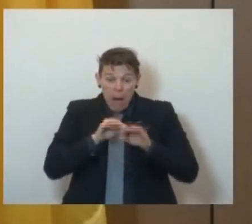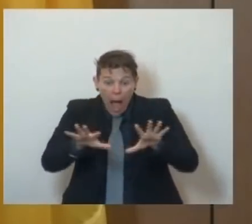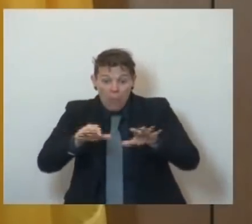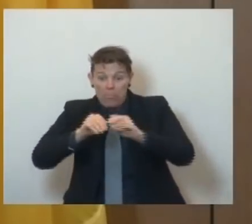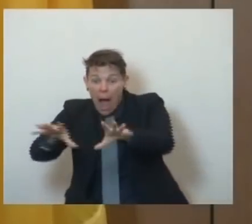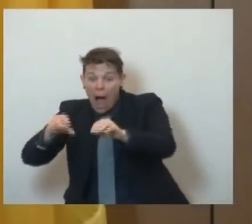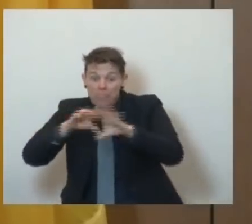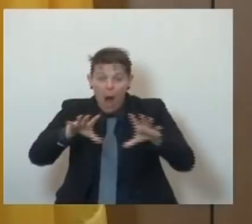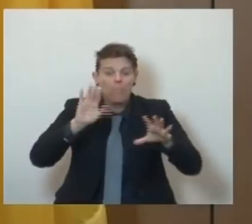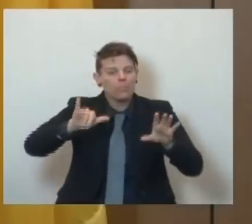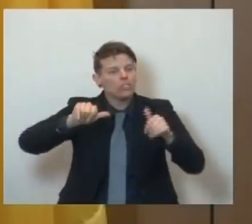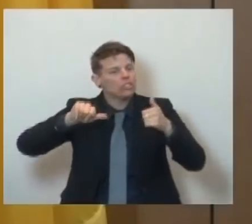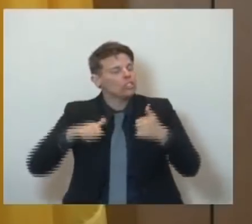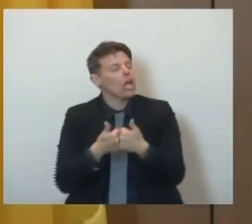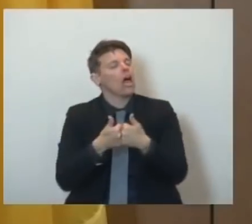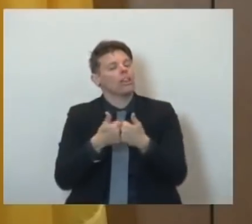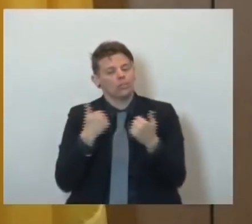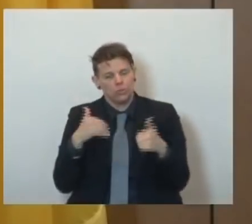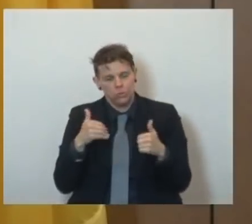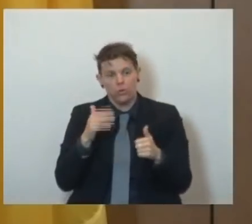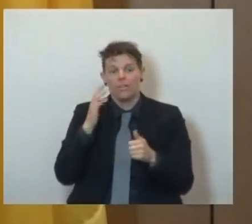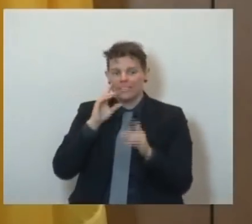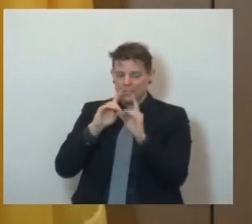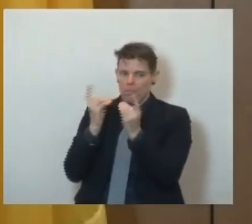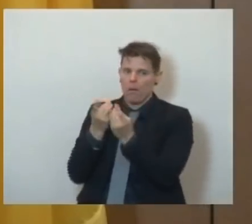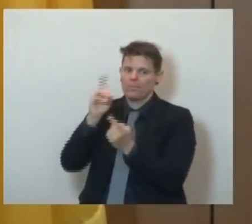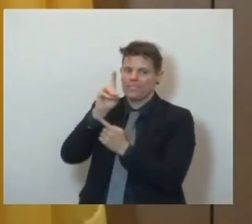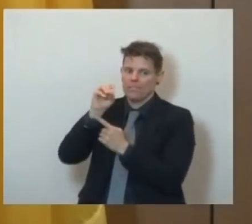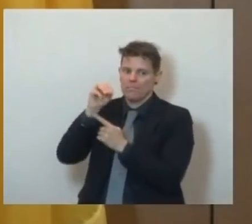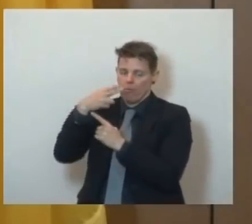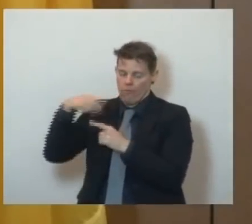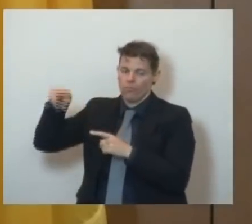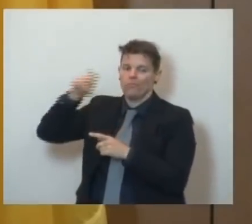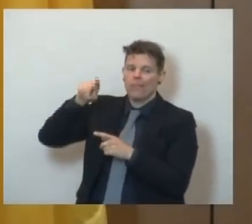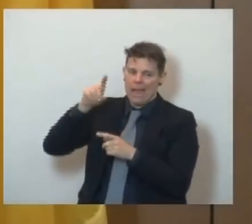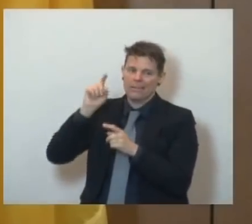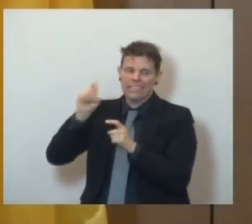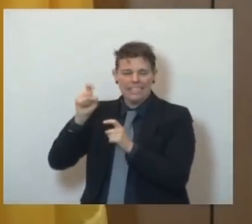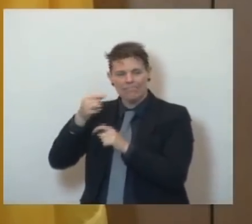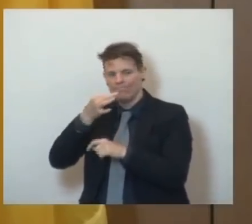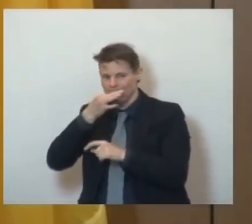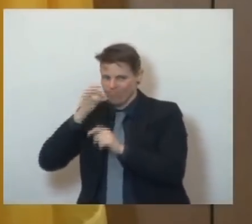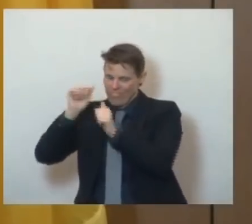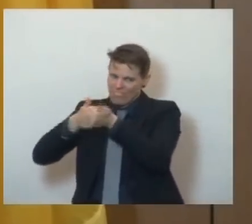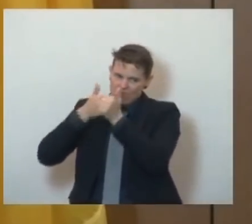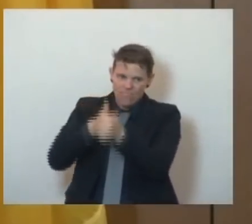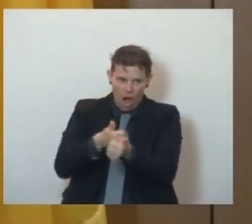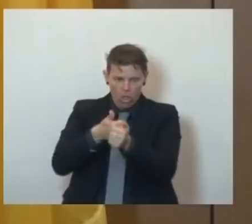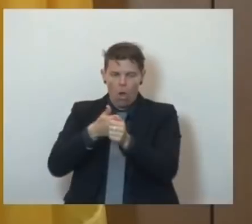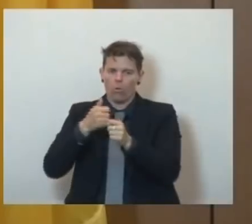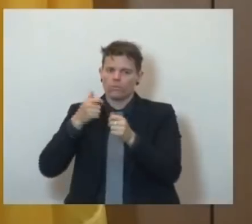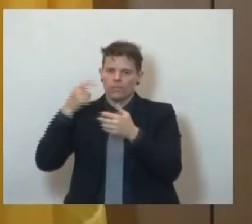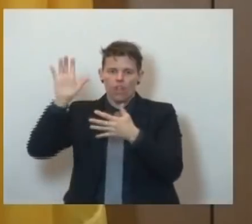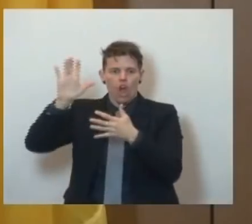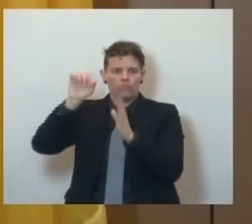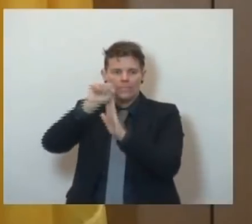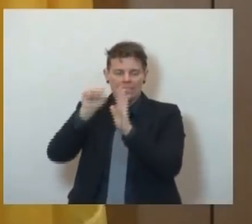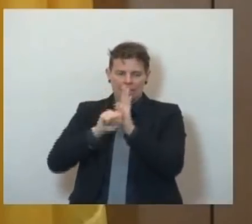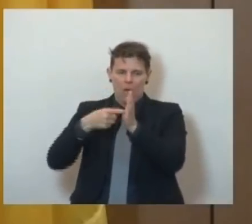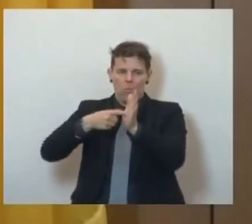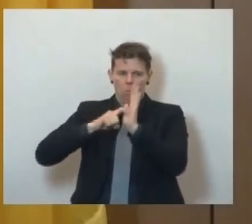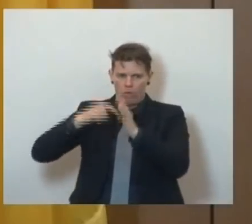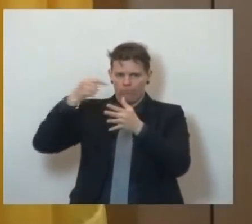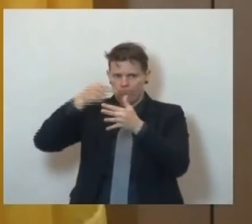led by the Department of Health and other experts. They have to immediately follow state criteria for infection